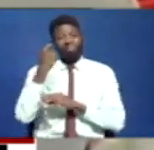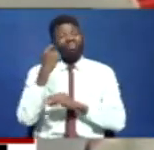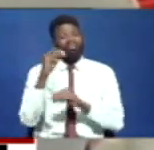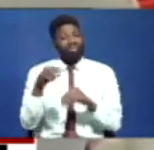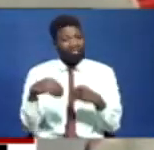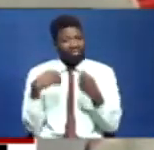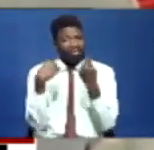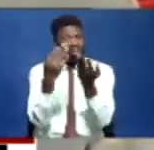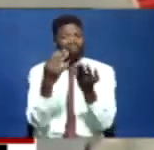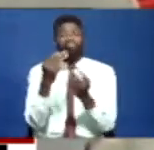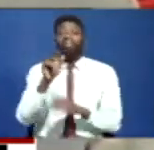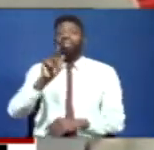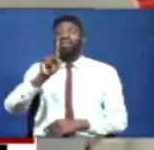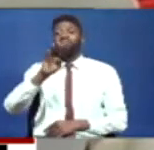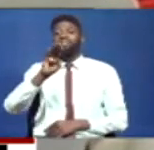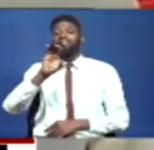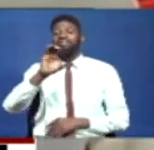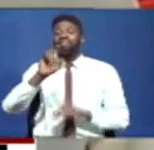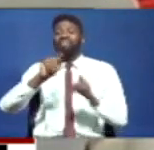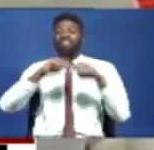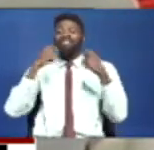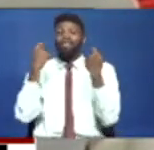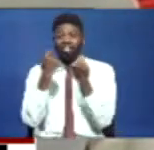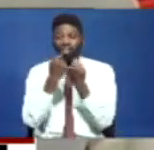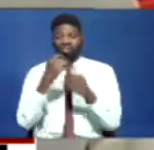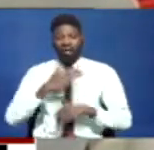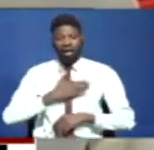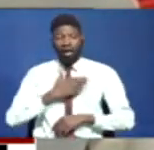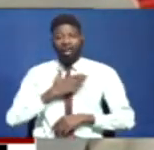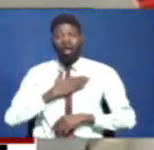KBC team, our core mandate is what?